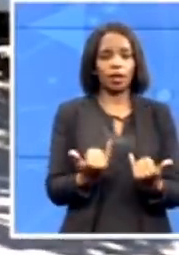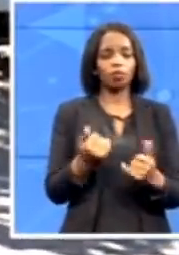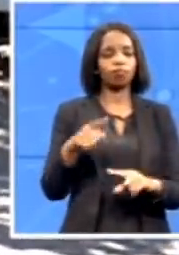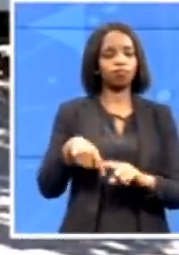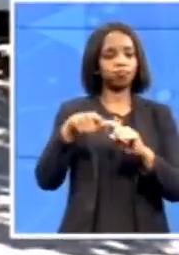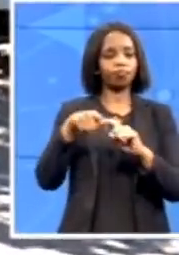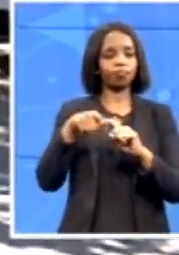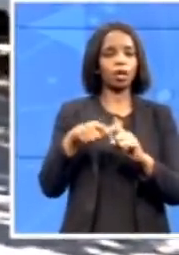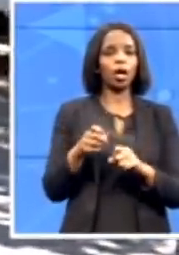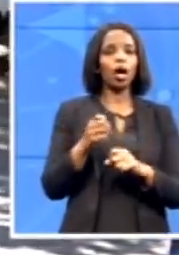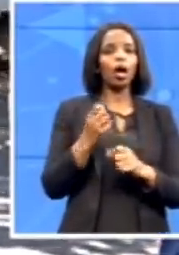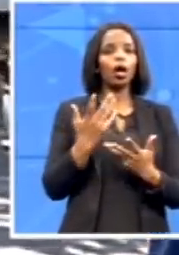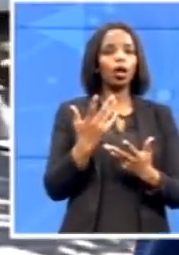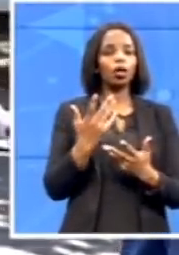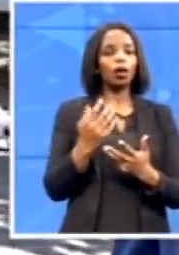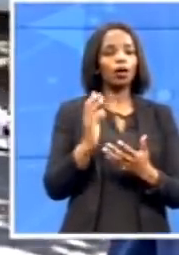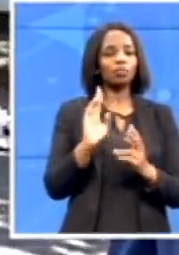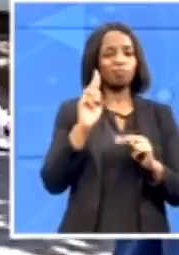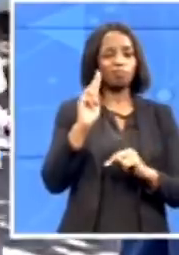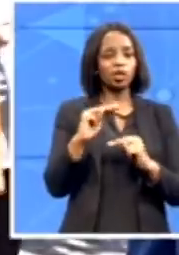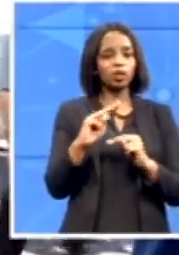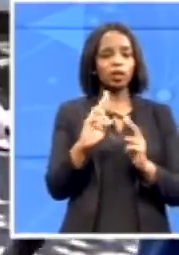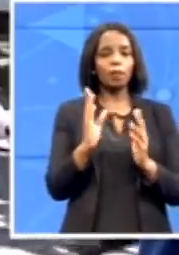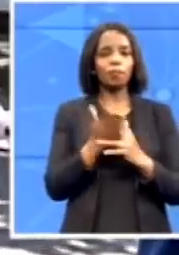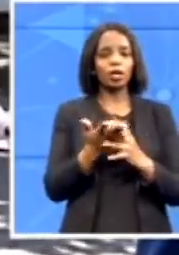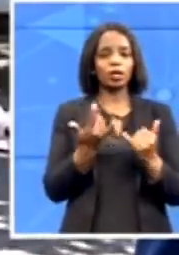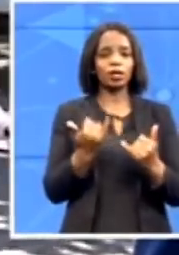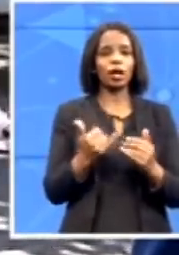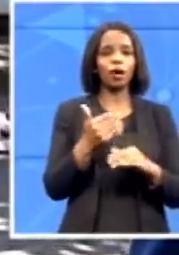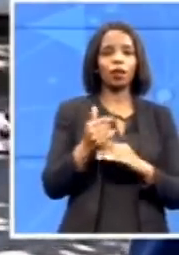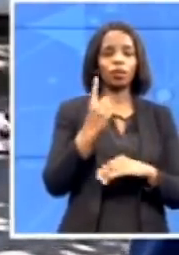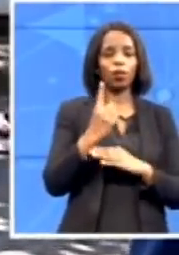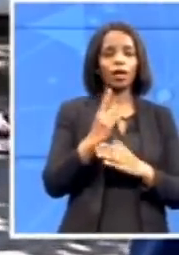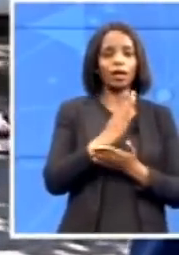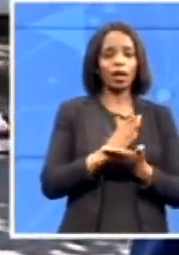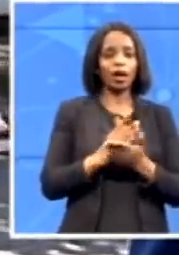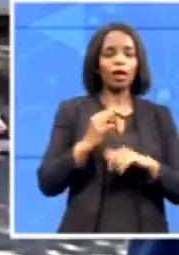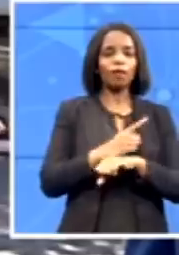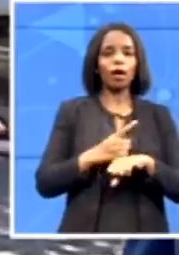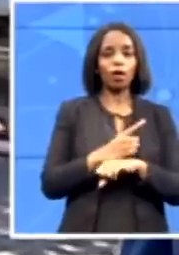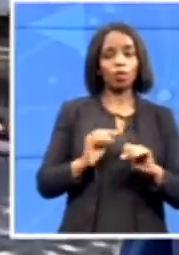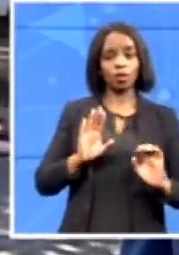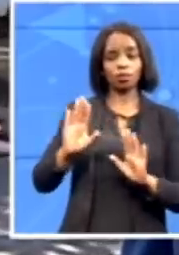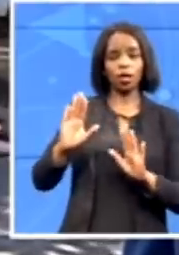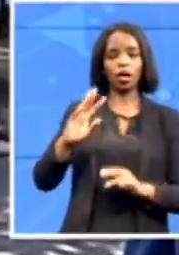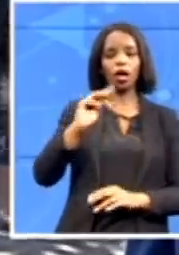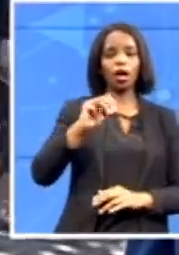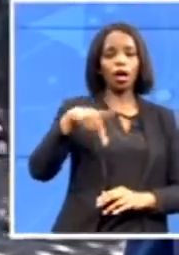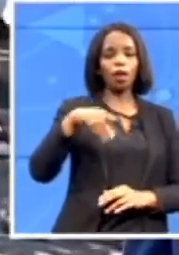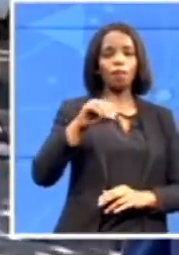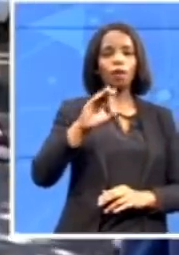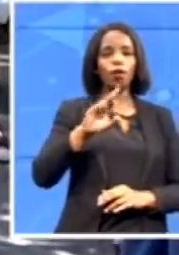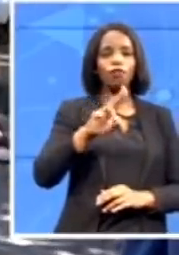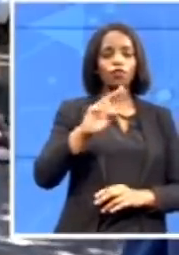arguments by Advocate Mhlongo representing former President Jacob Zuma. As we know today, of course, that the former president